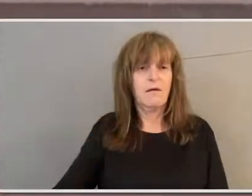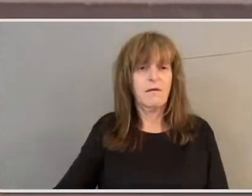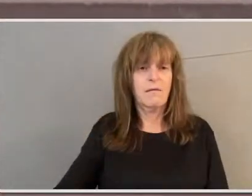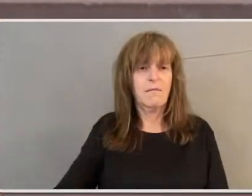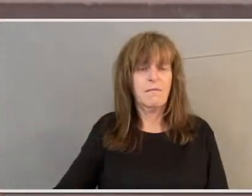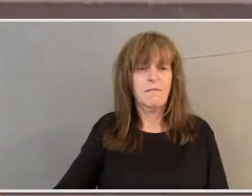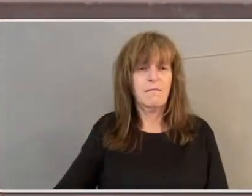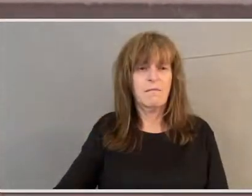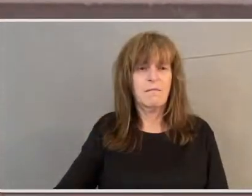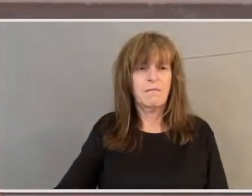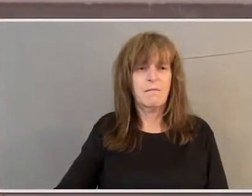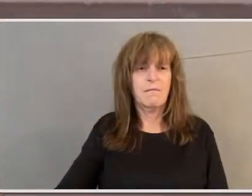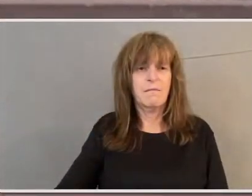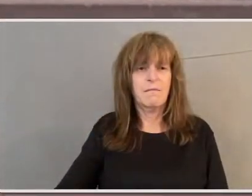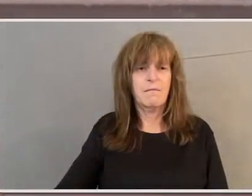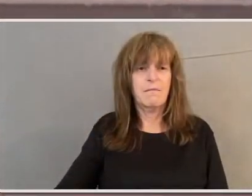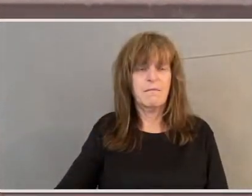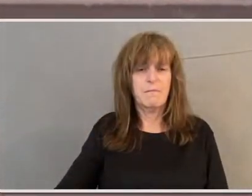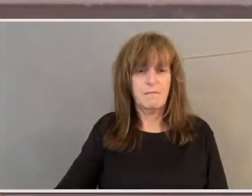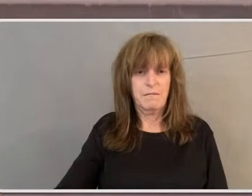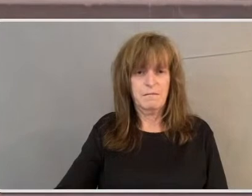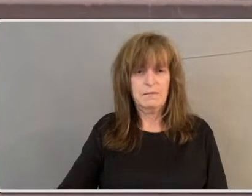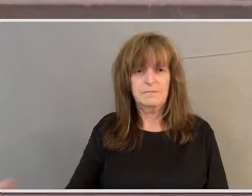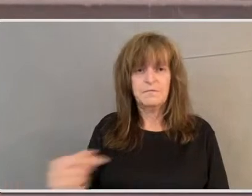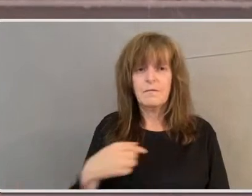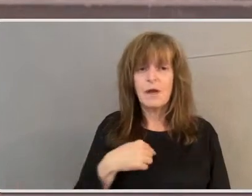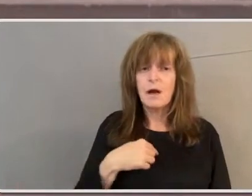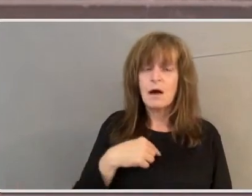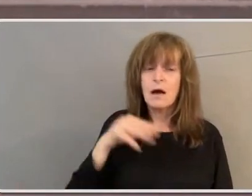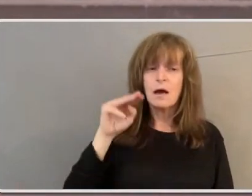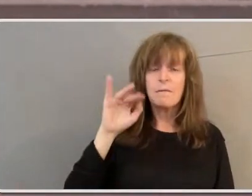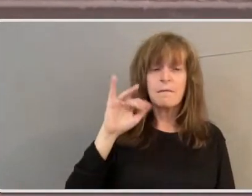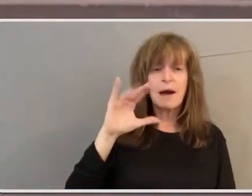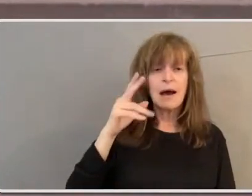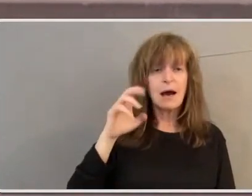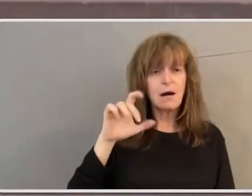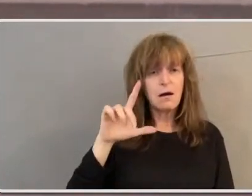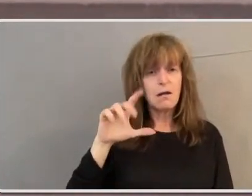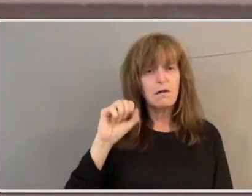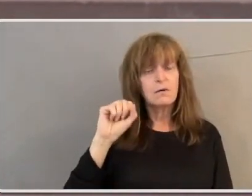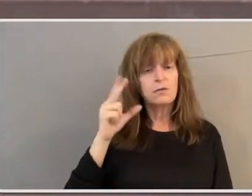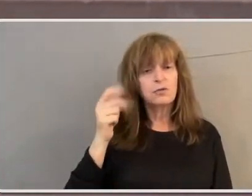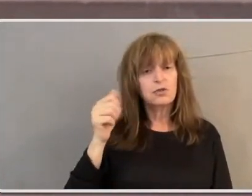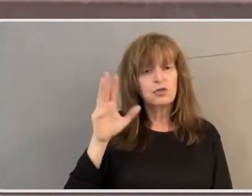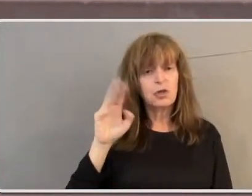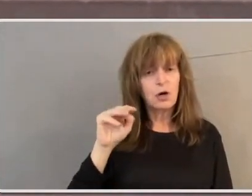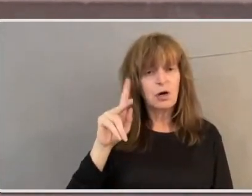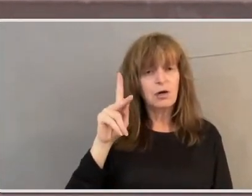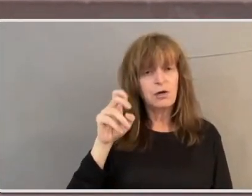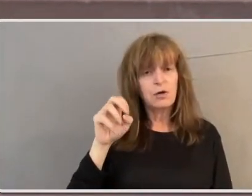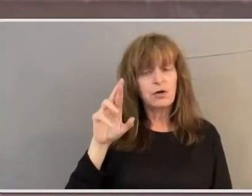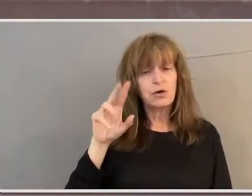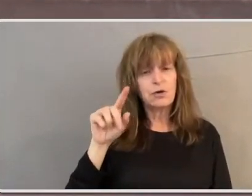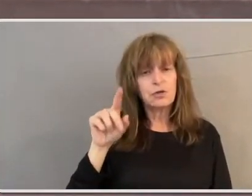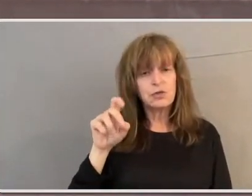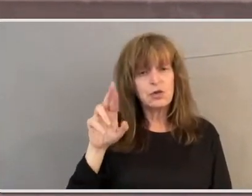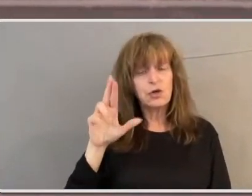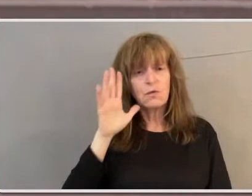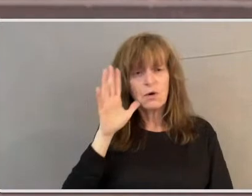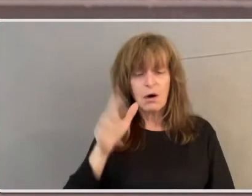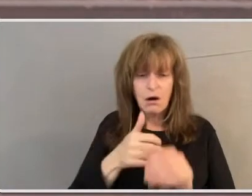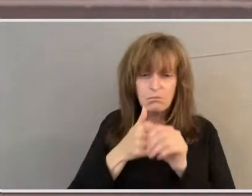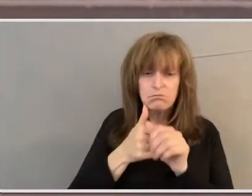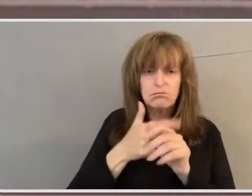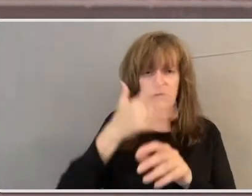I, Michael Sean Kersner, swear that I will duly and faithfully, and to the best of my skill and knowledge, execute